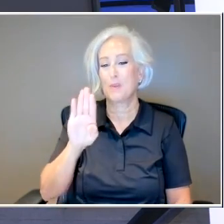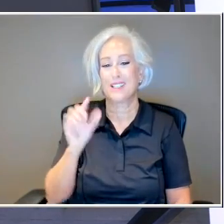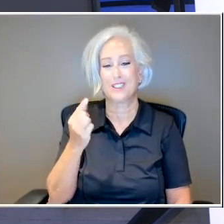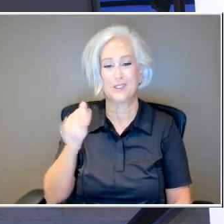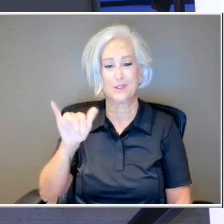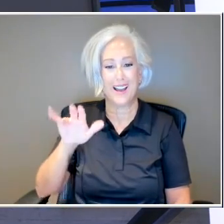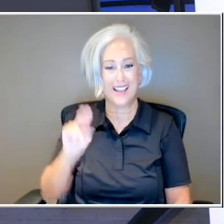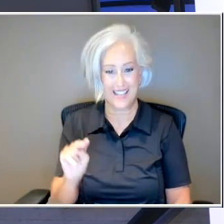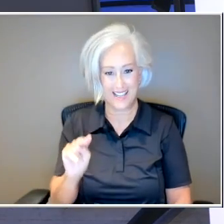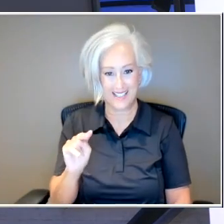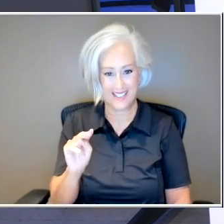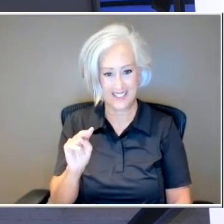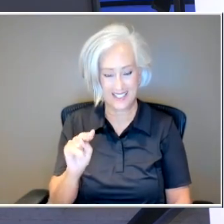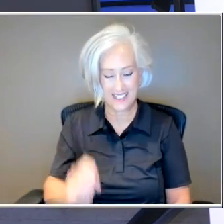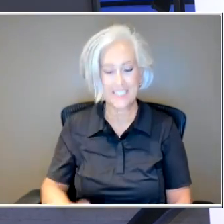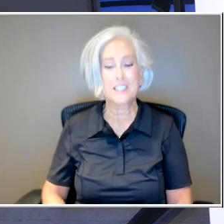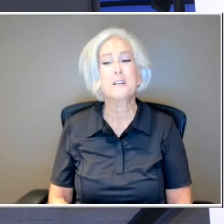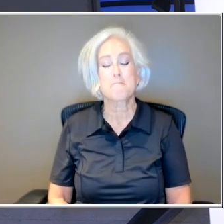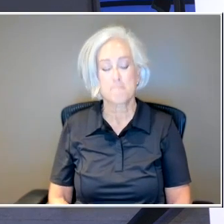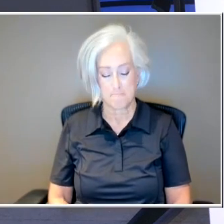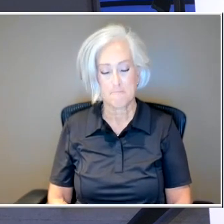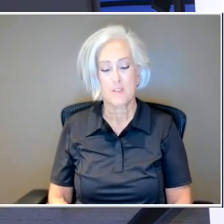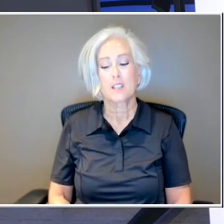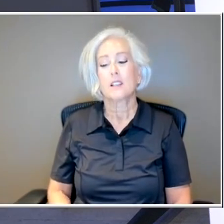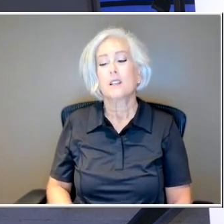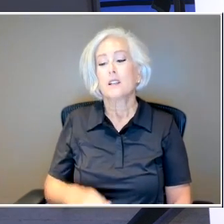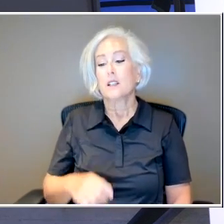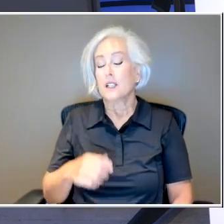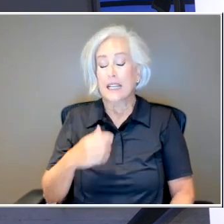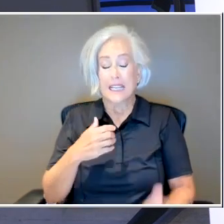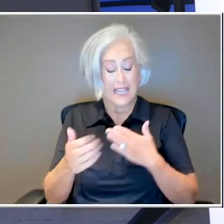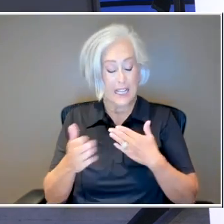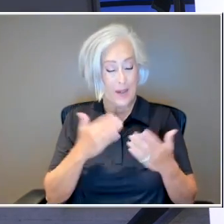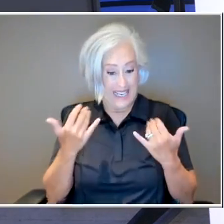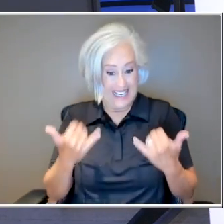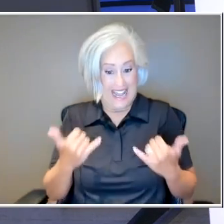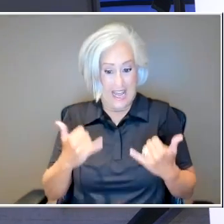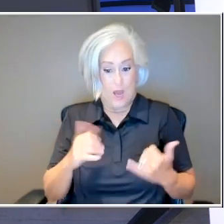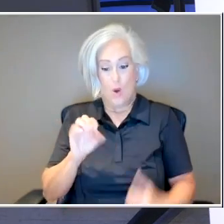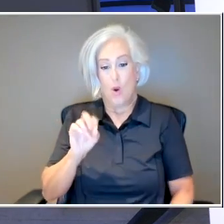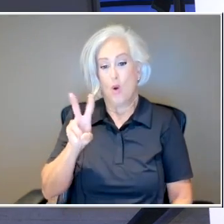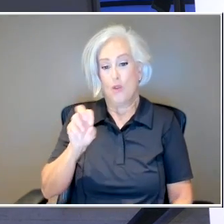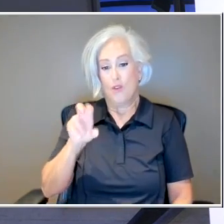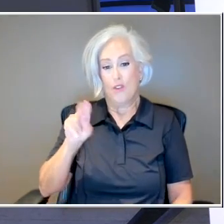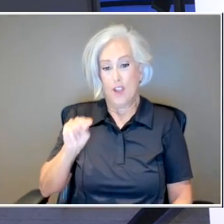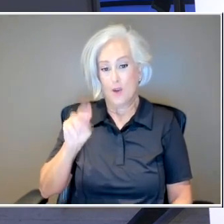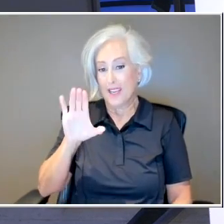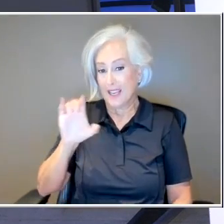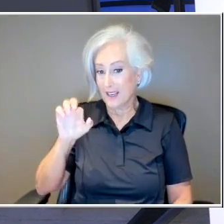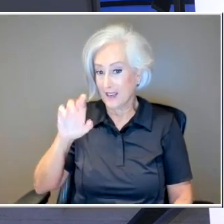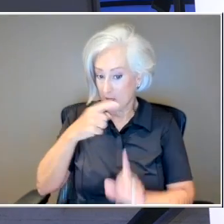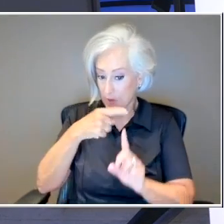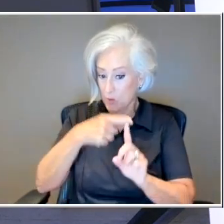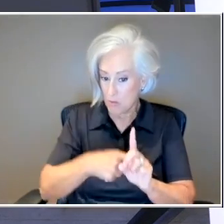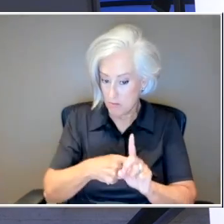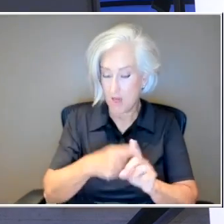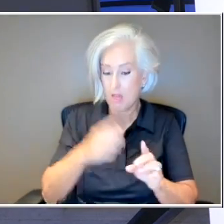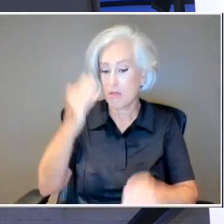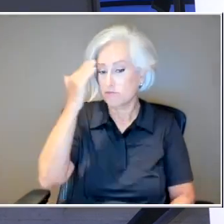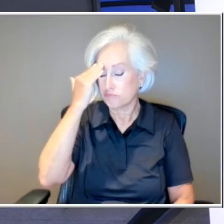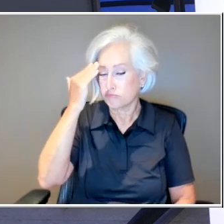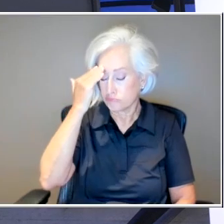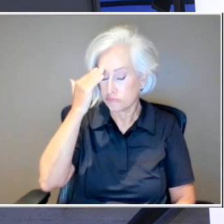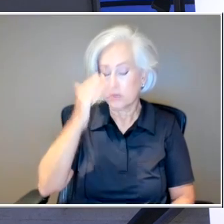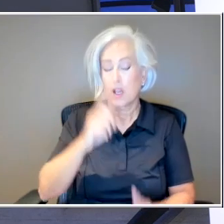mammogram. And we're kind of bouncing around. Again, it's Ovarian Cancer Awareness Month, but we're talking breast because you had both at the same time, if you're just joining us. But